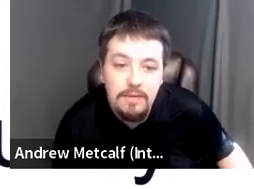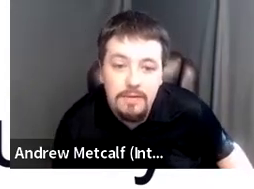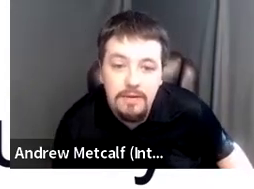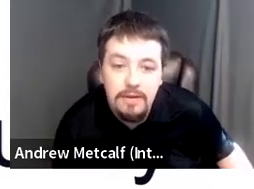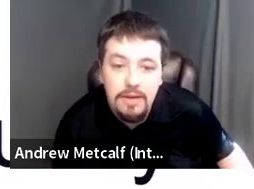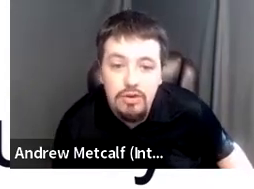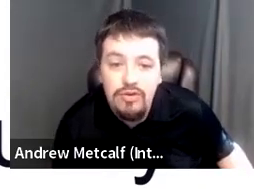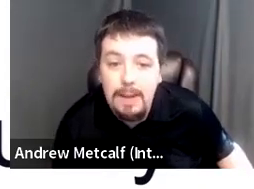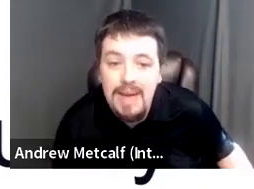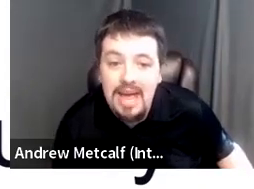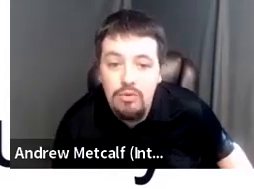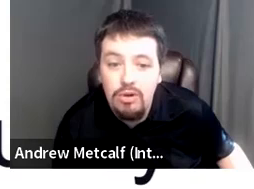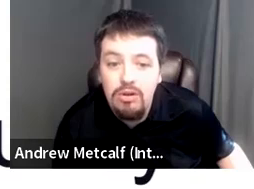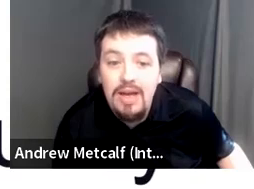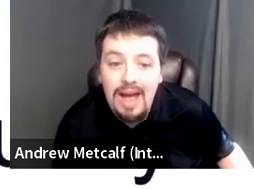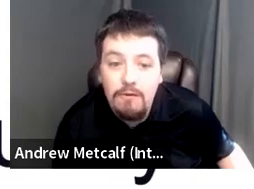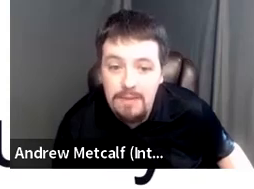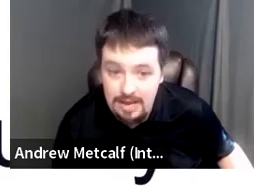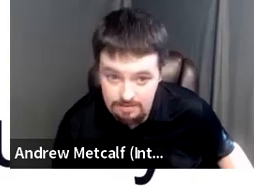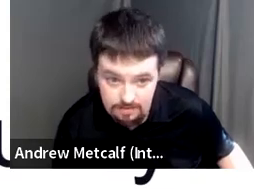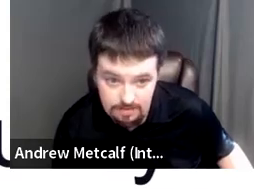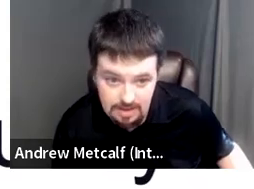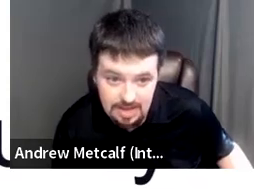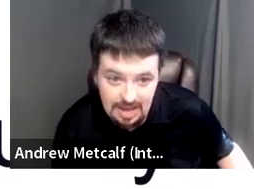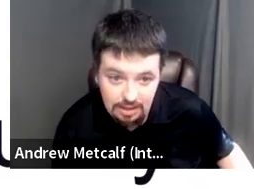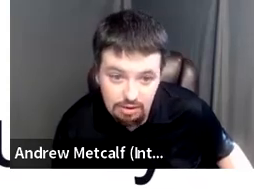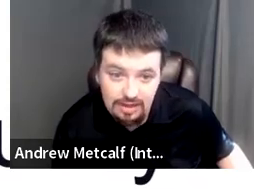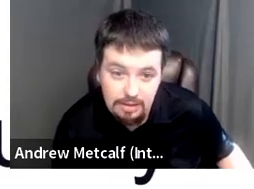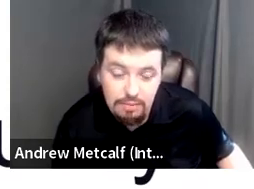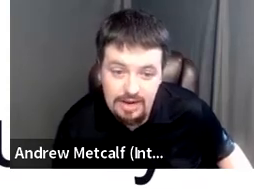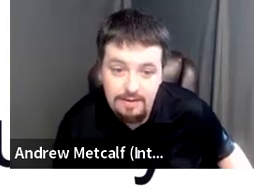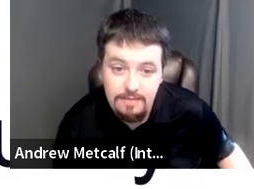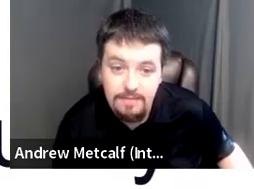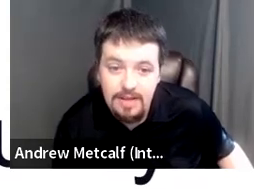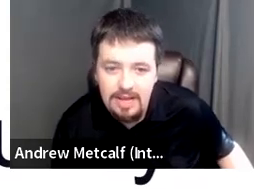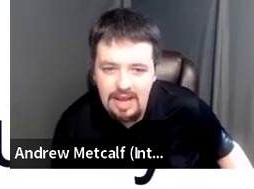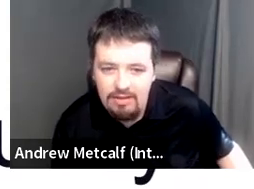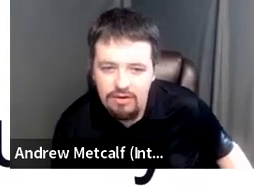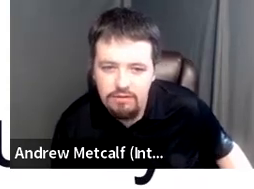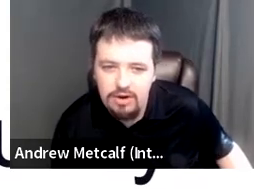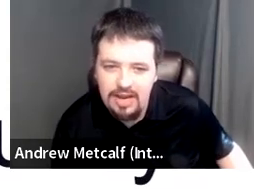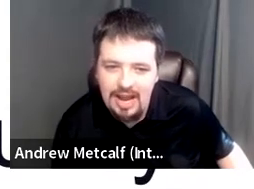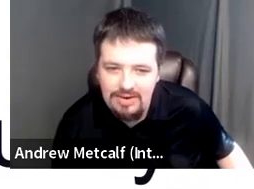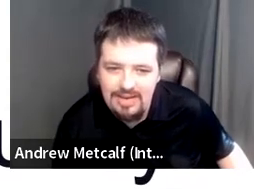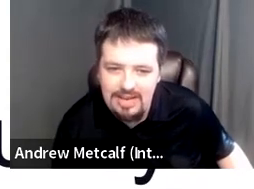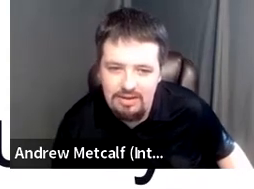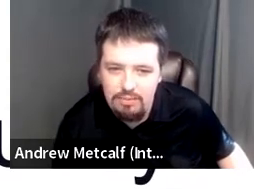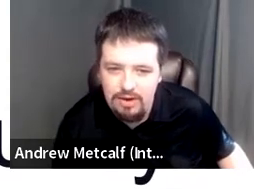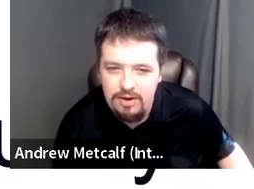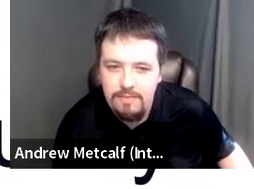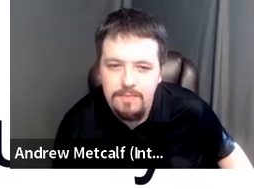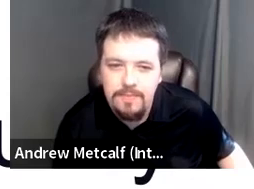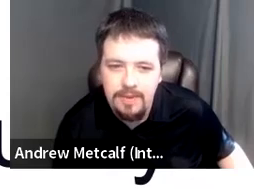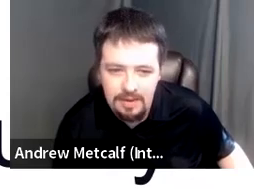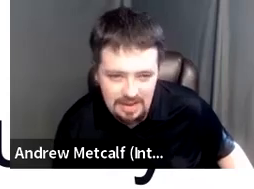spelling, using a manual alphabet and learning lip reading and sort of learning how to teach lip